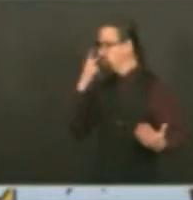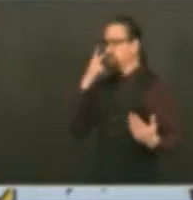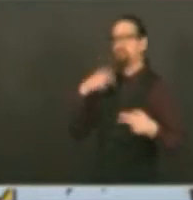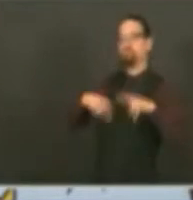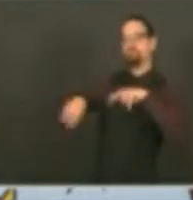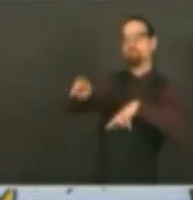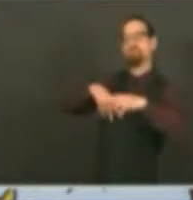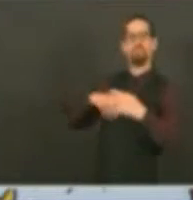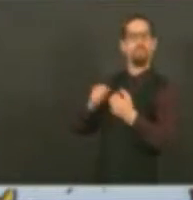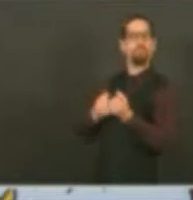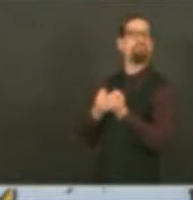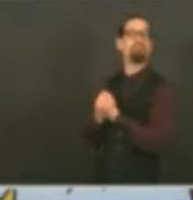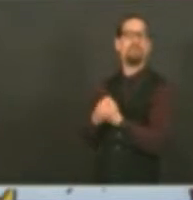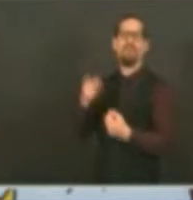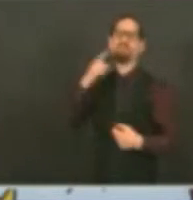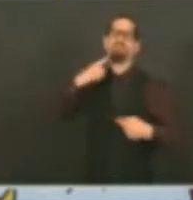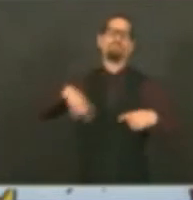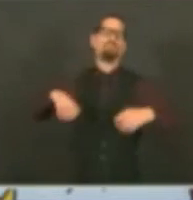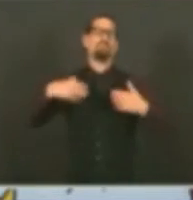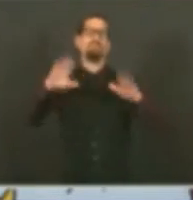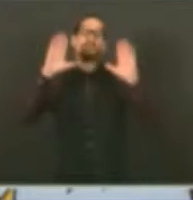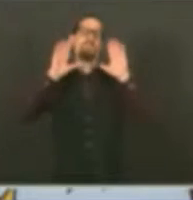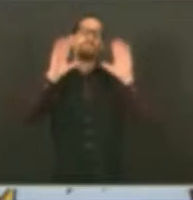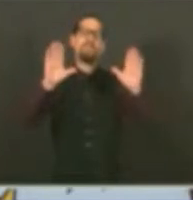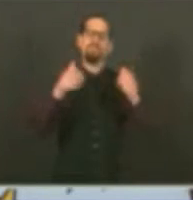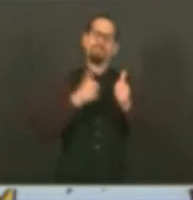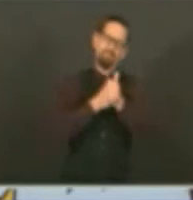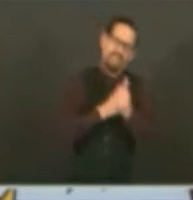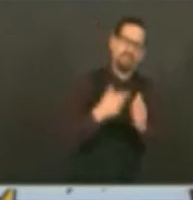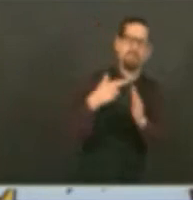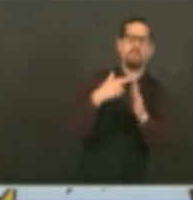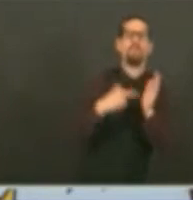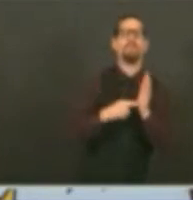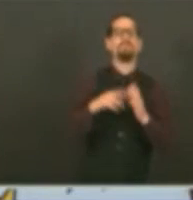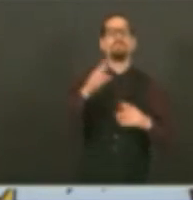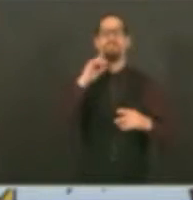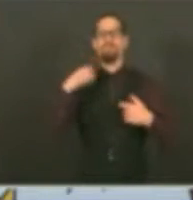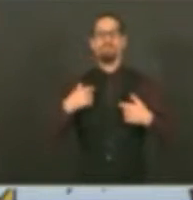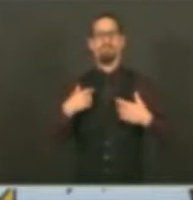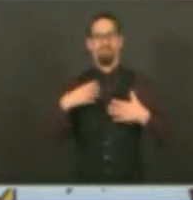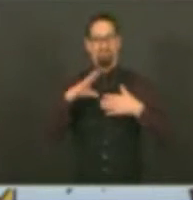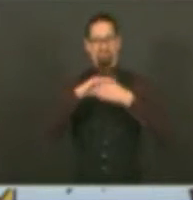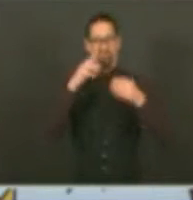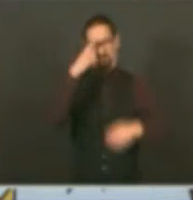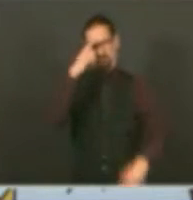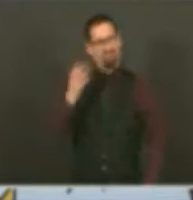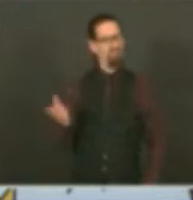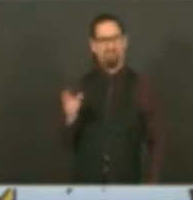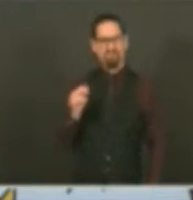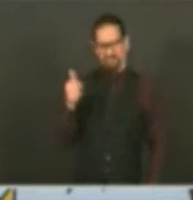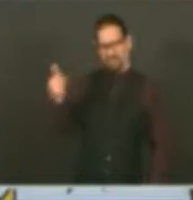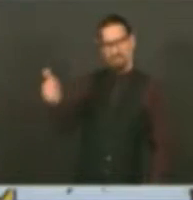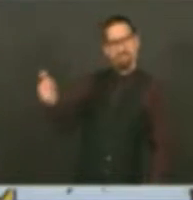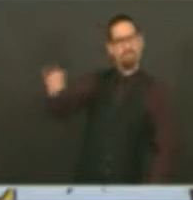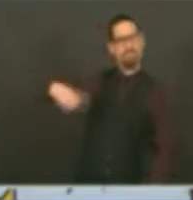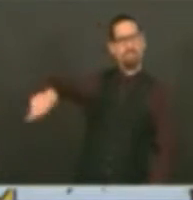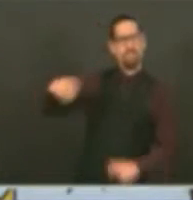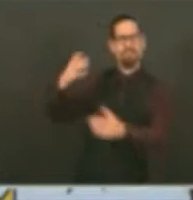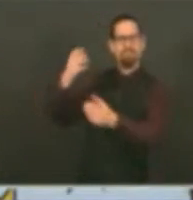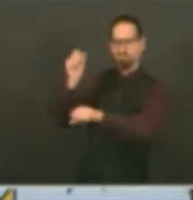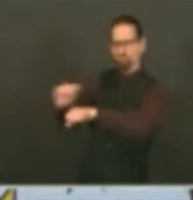rules. So I can't speak for them. I don't know what they're going to come out with, but we want to support them to help the kids, you know,